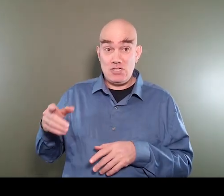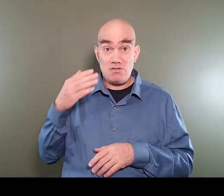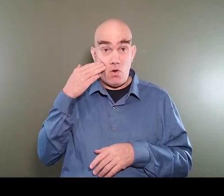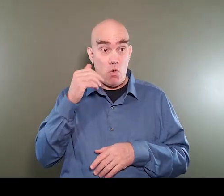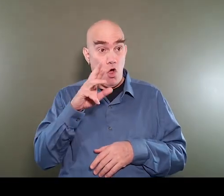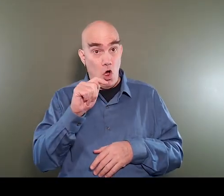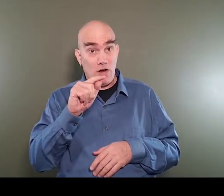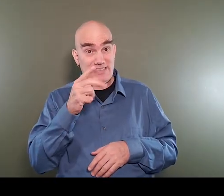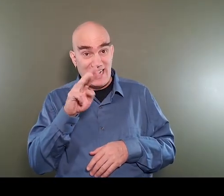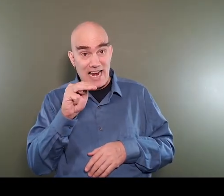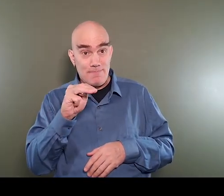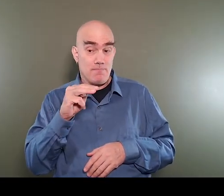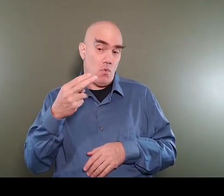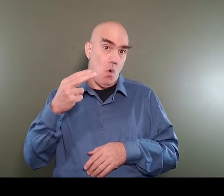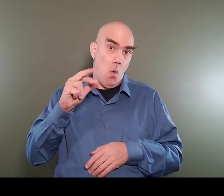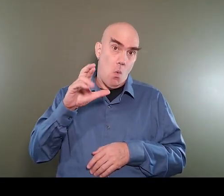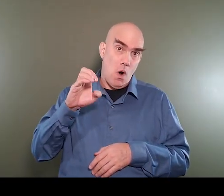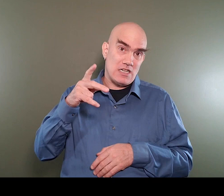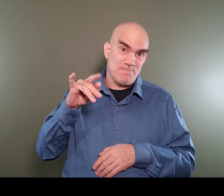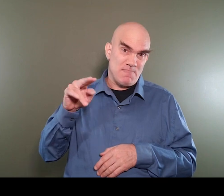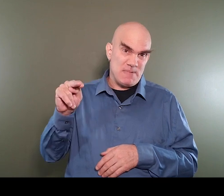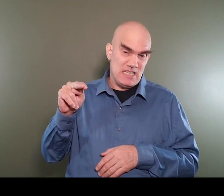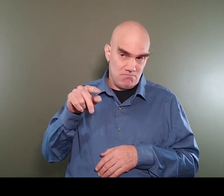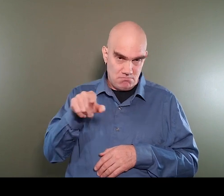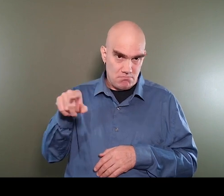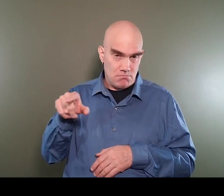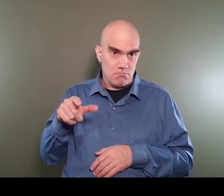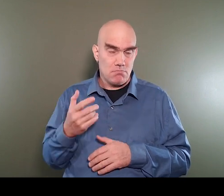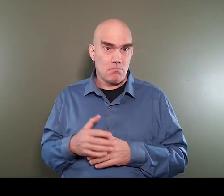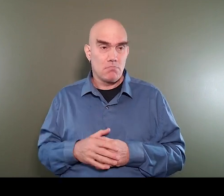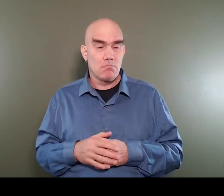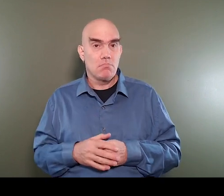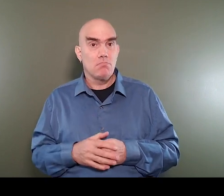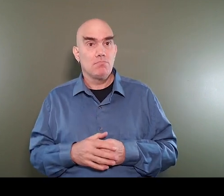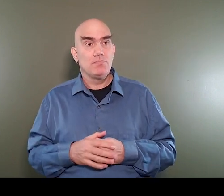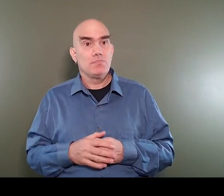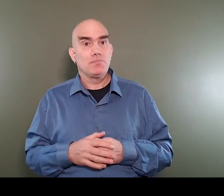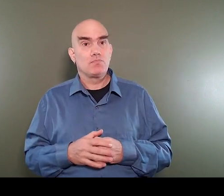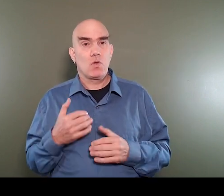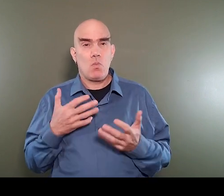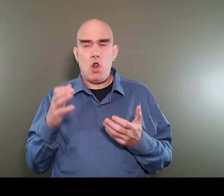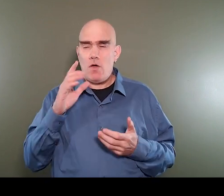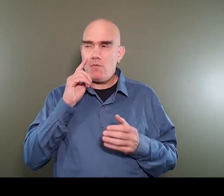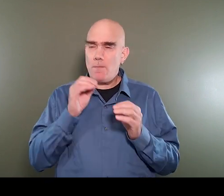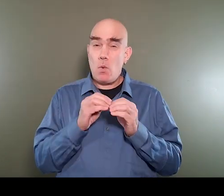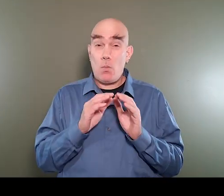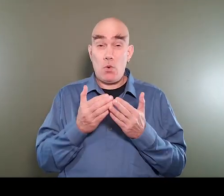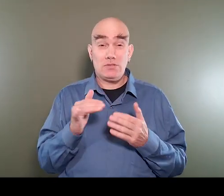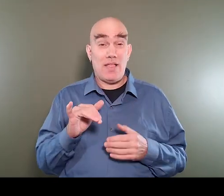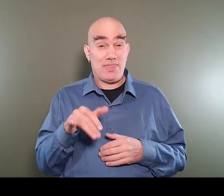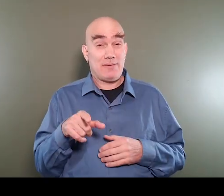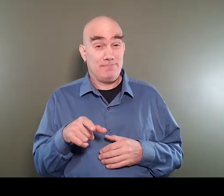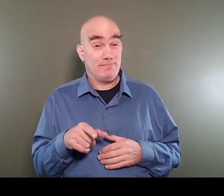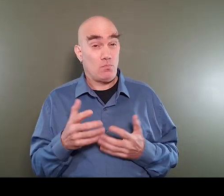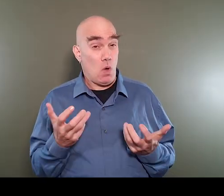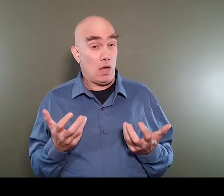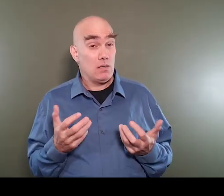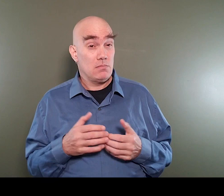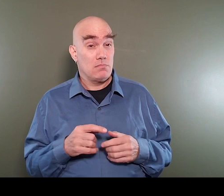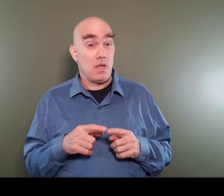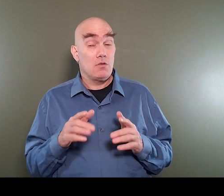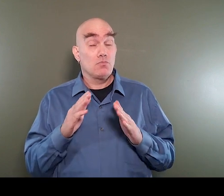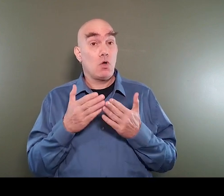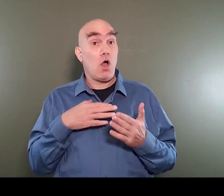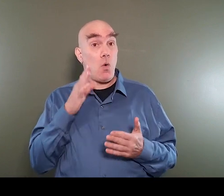ones that James mentioned on Art Tatum and Horace Pippin. We want to look for some more books